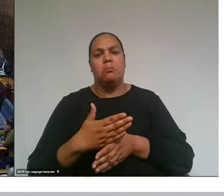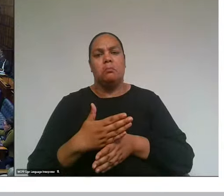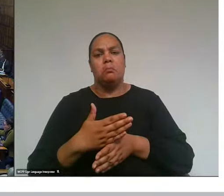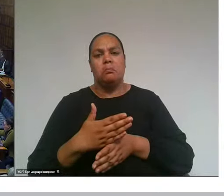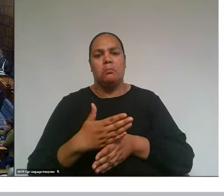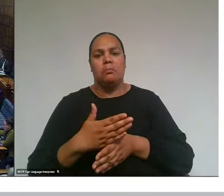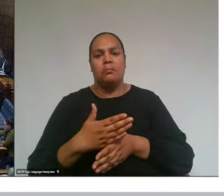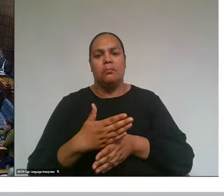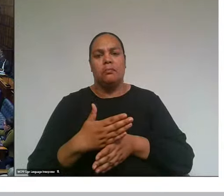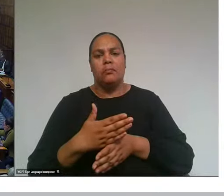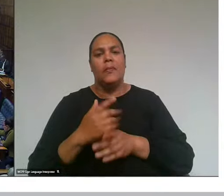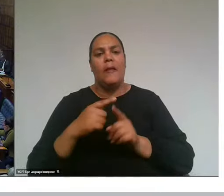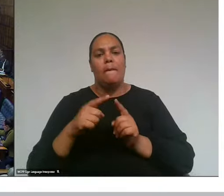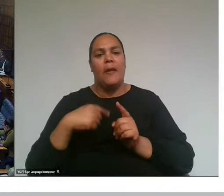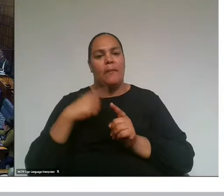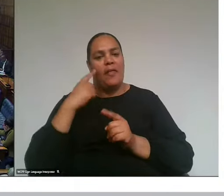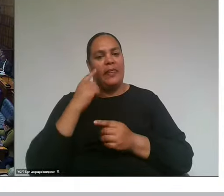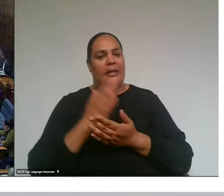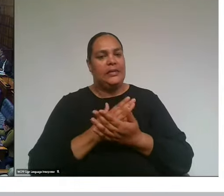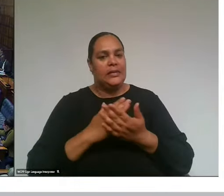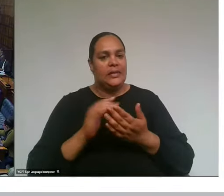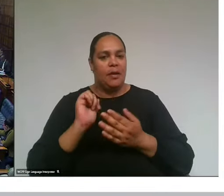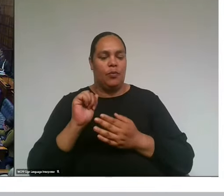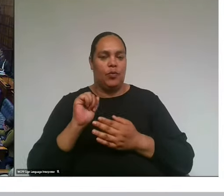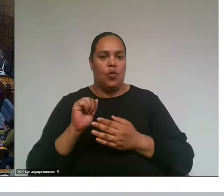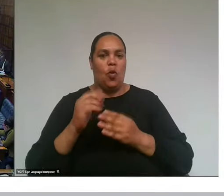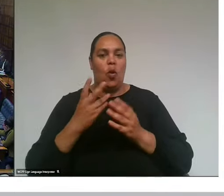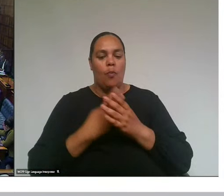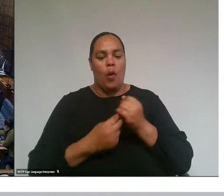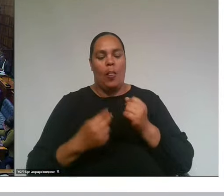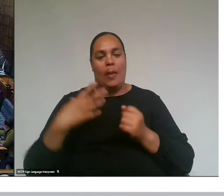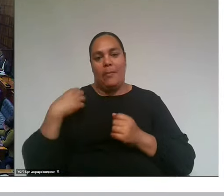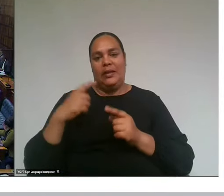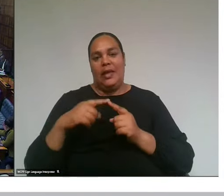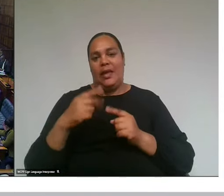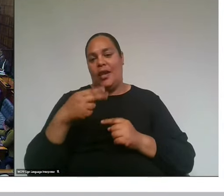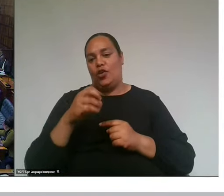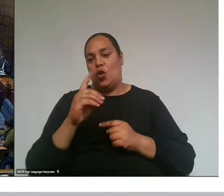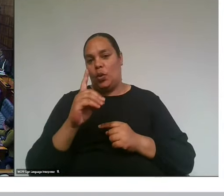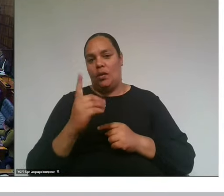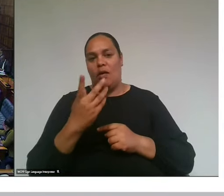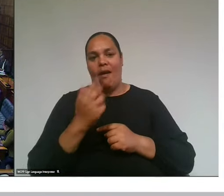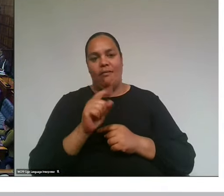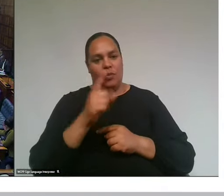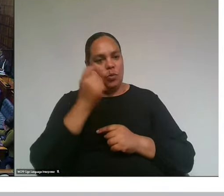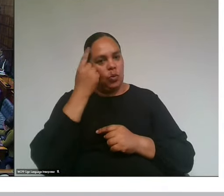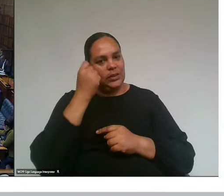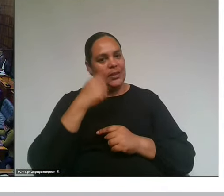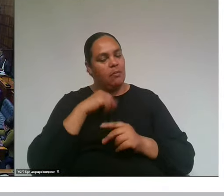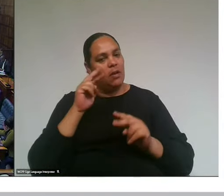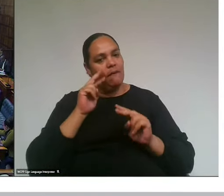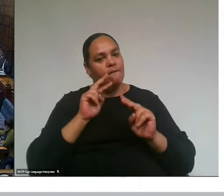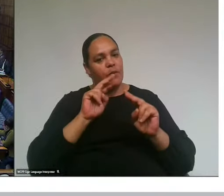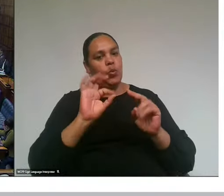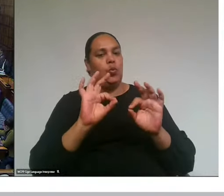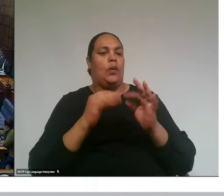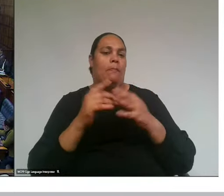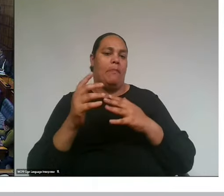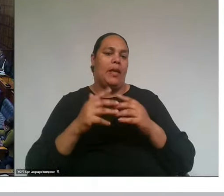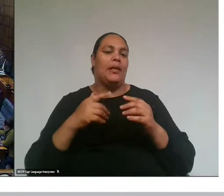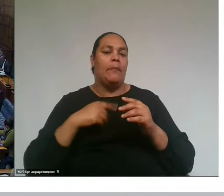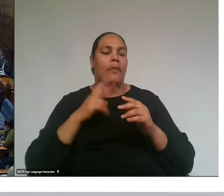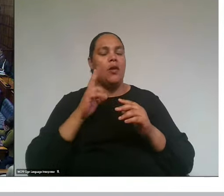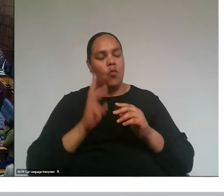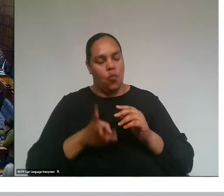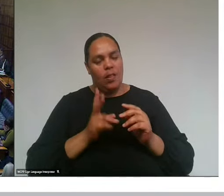are which I think some um both the minister and the H would have um understood my views on the matter and I would raise them